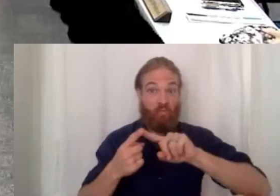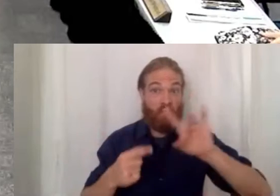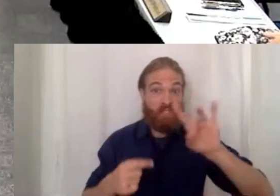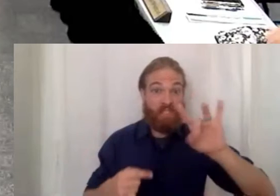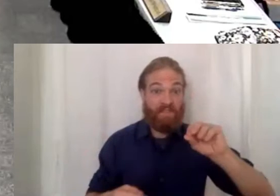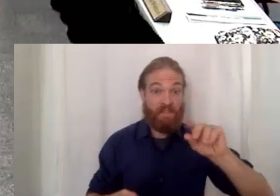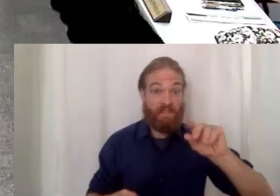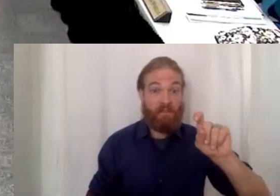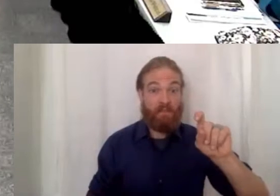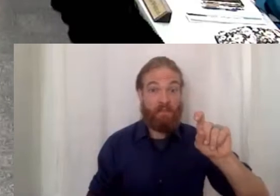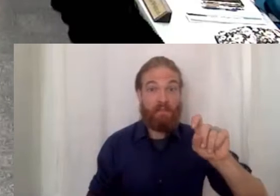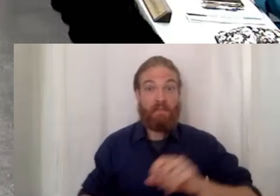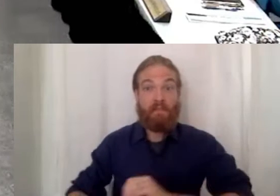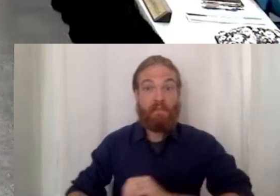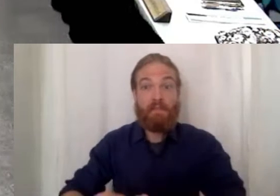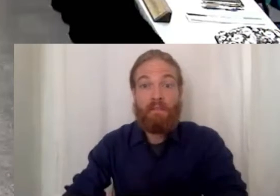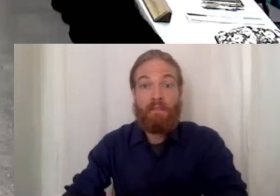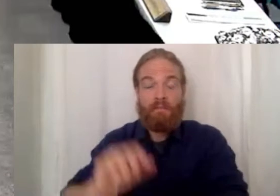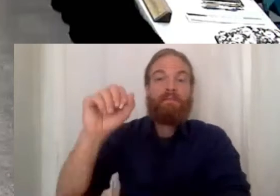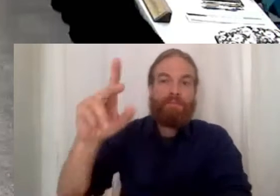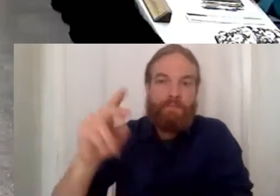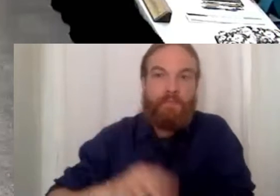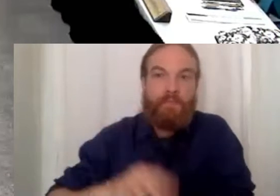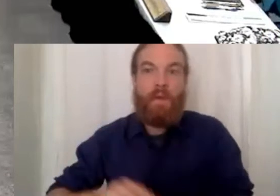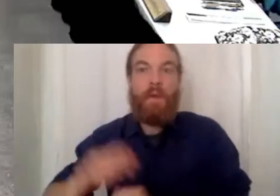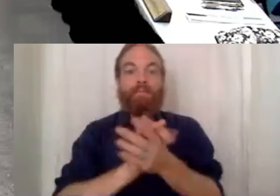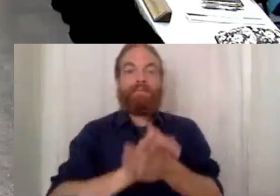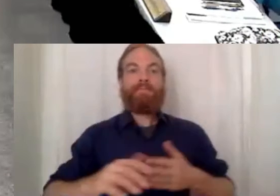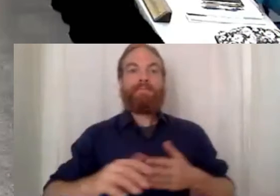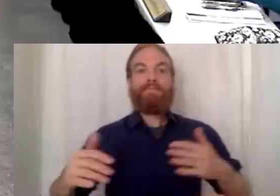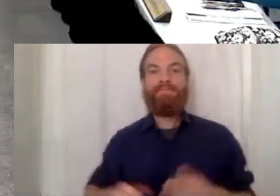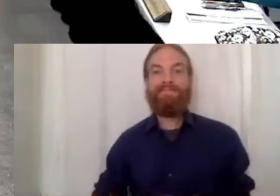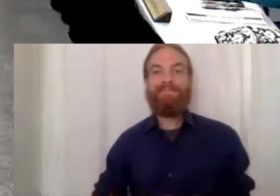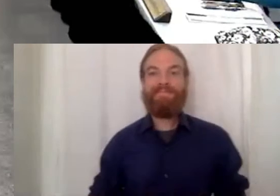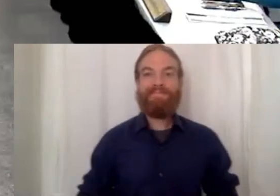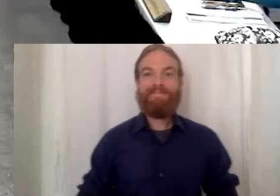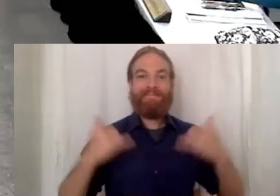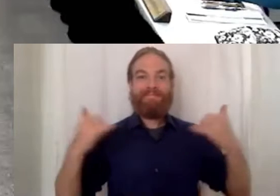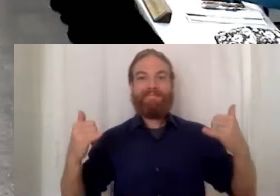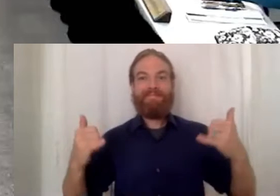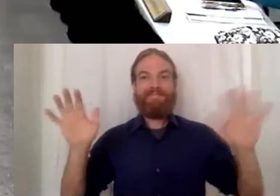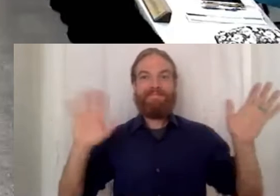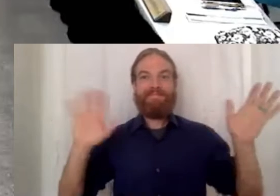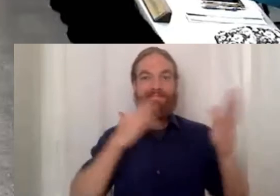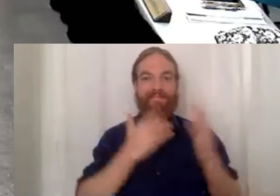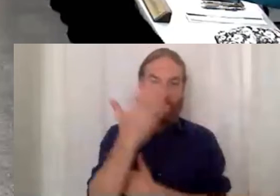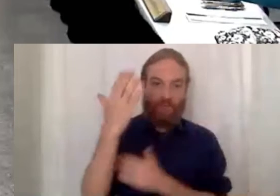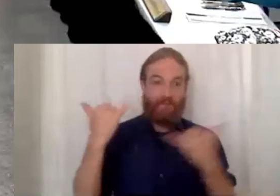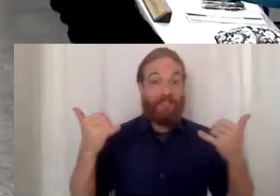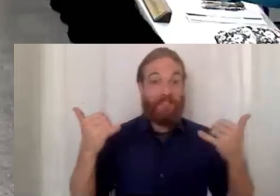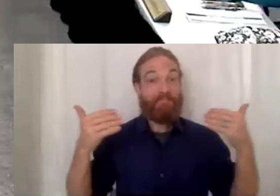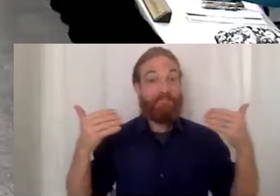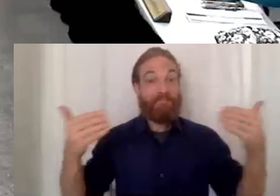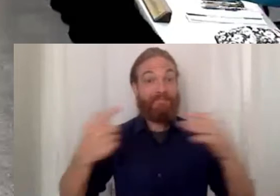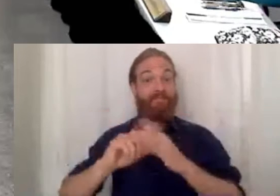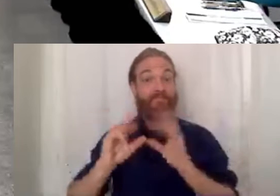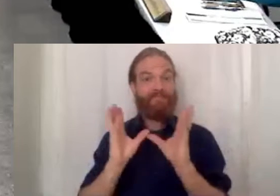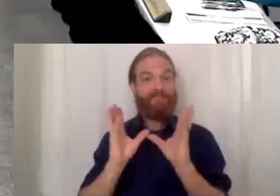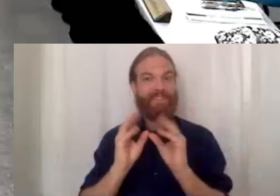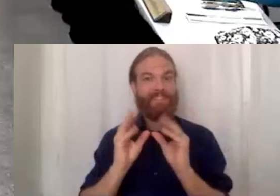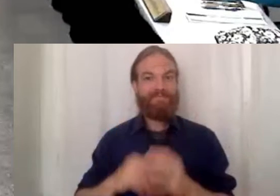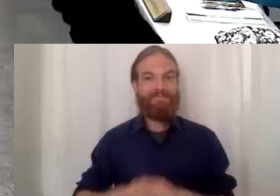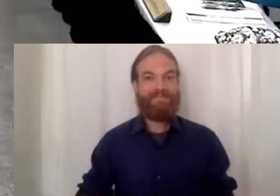Yeah. All right. Well, let's go ahead and get this meeting started. This is the September 22nd El